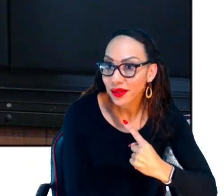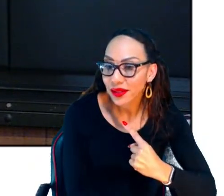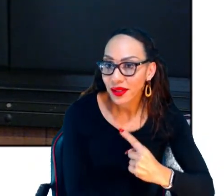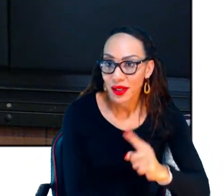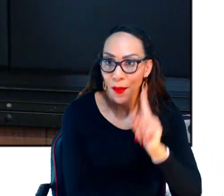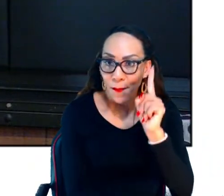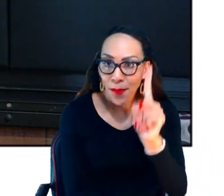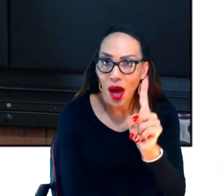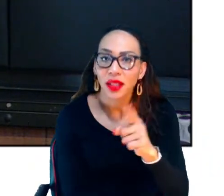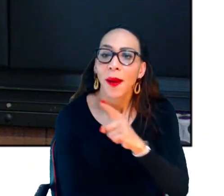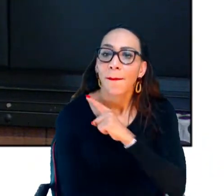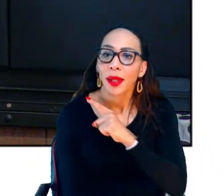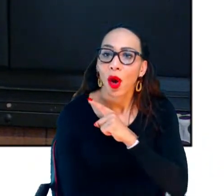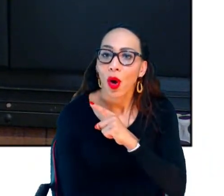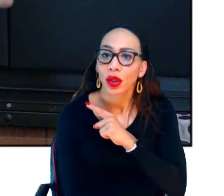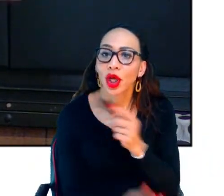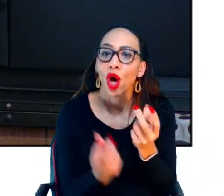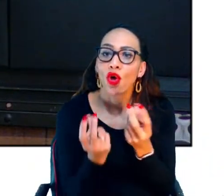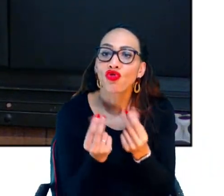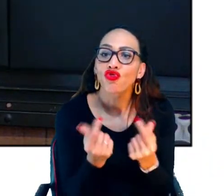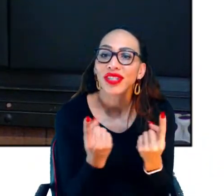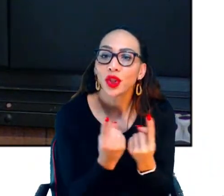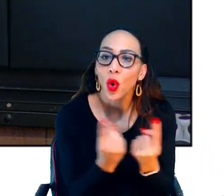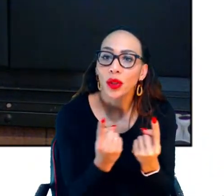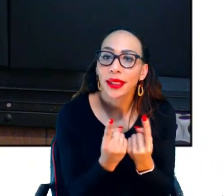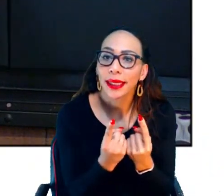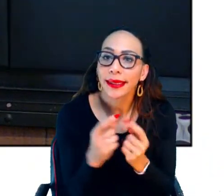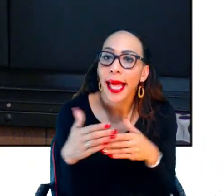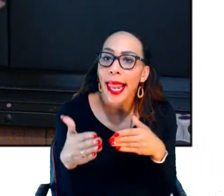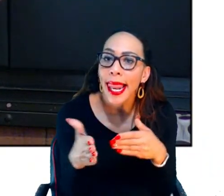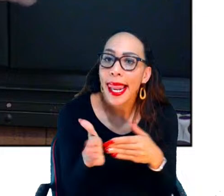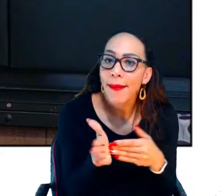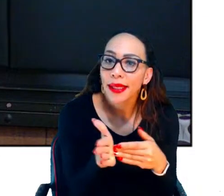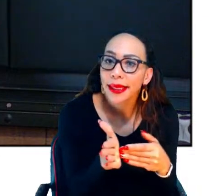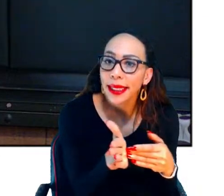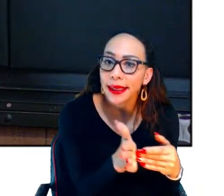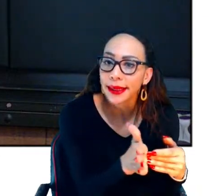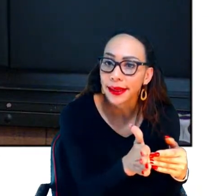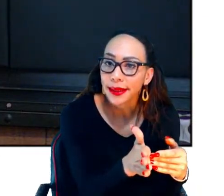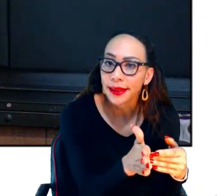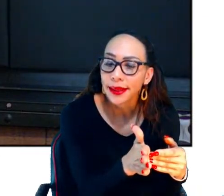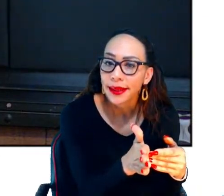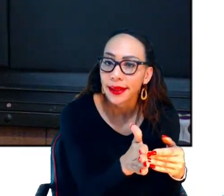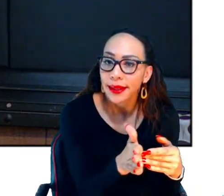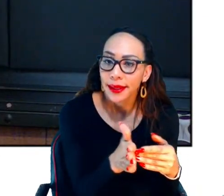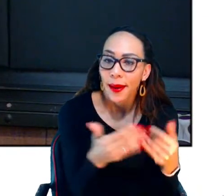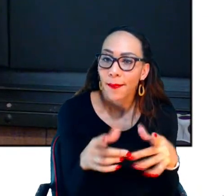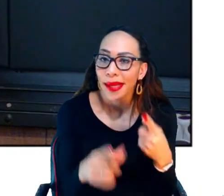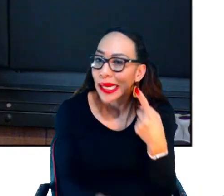resources, I'm kind of exploring the different ways that the work can travel.